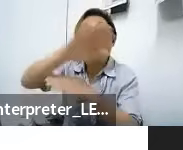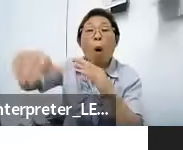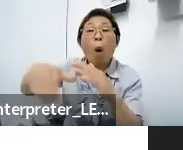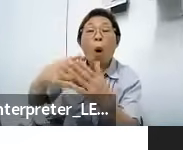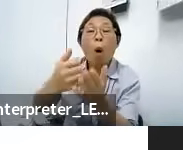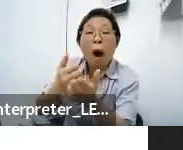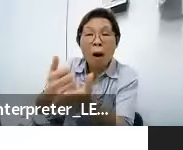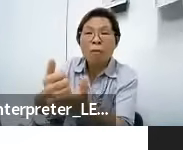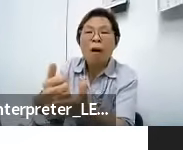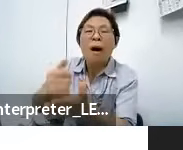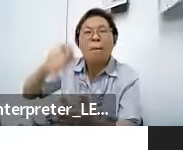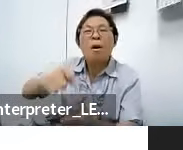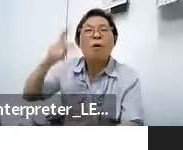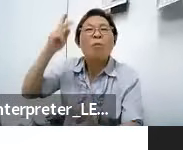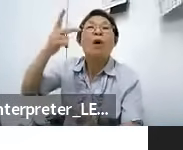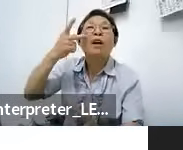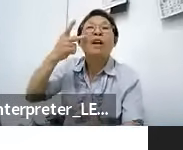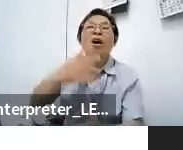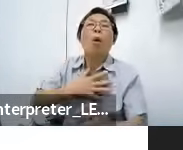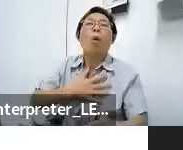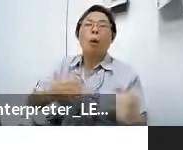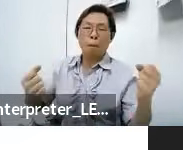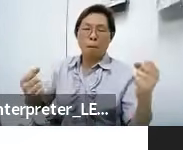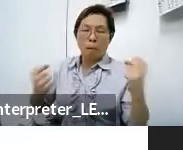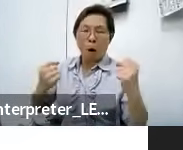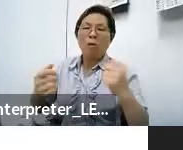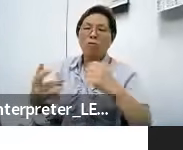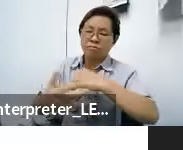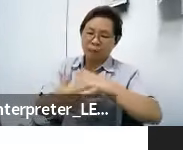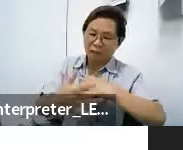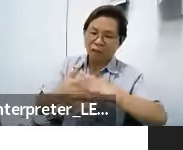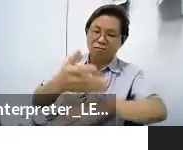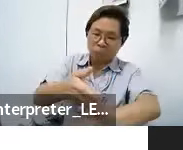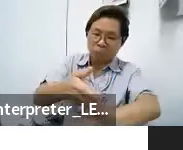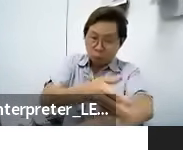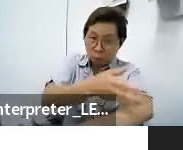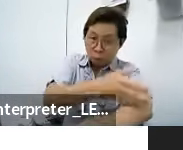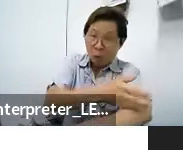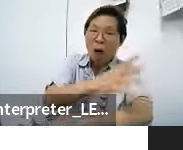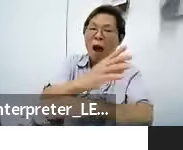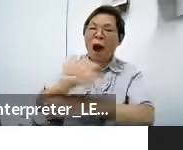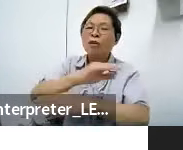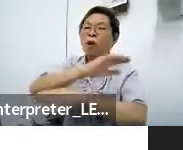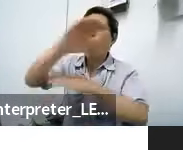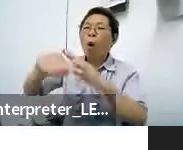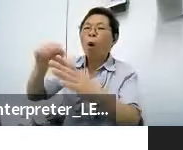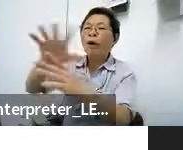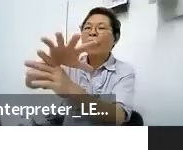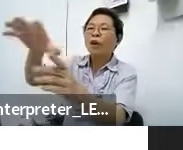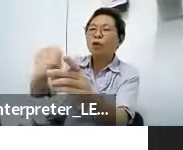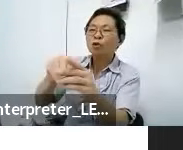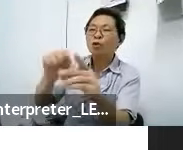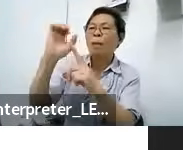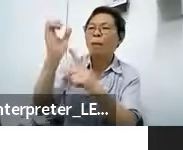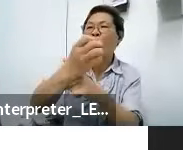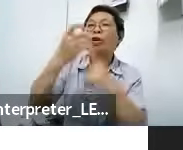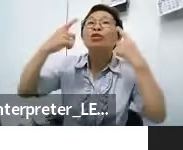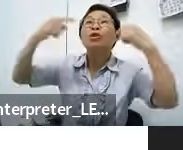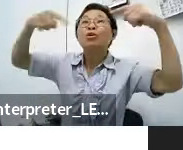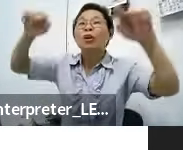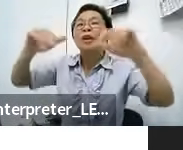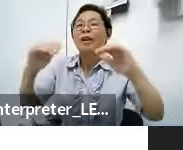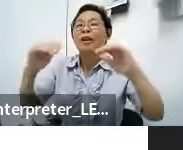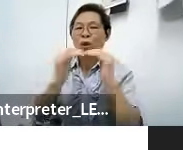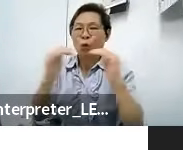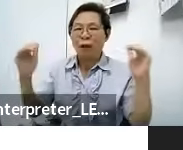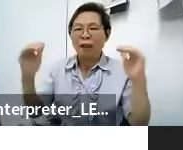political willpower, technological advances, and the overall inclusive environment to achieve equity and